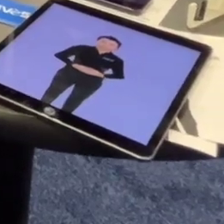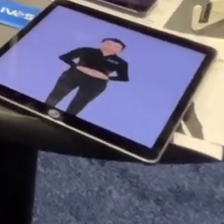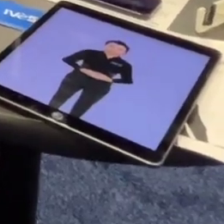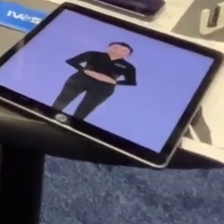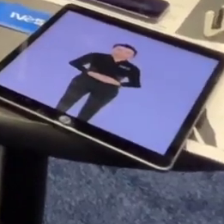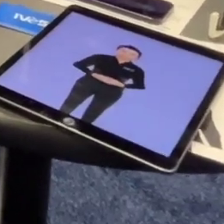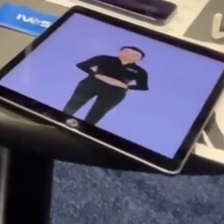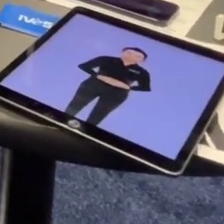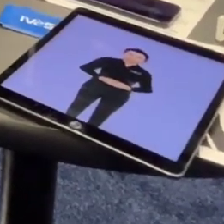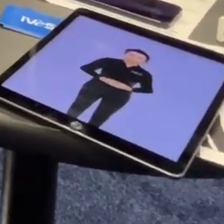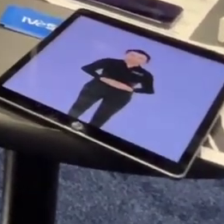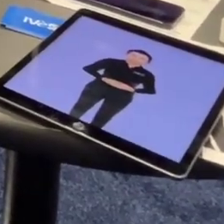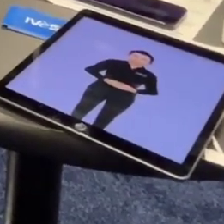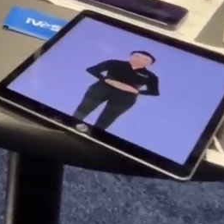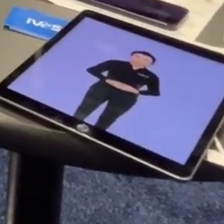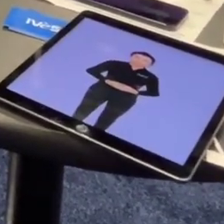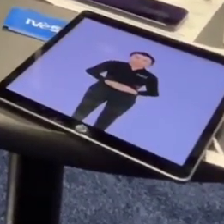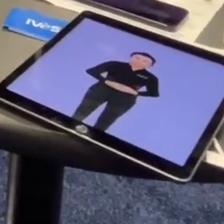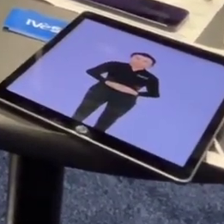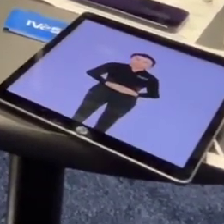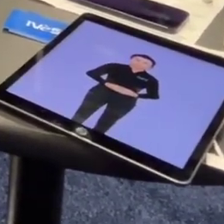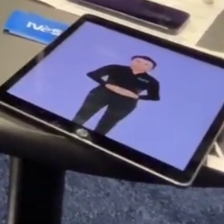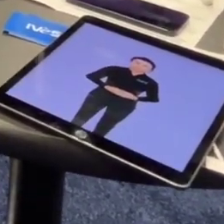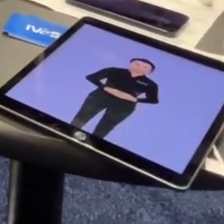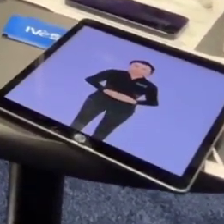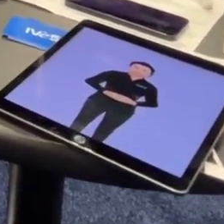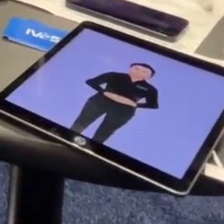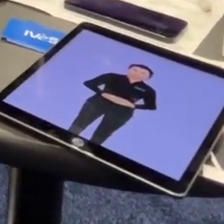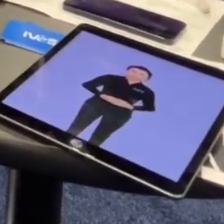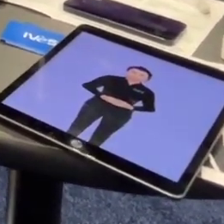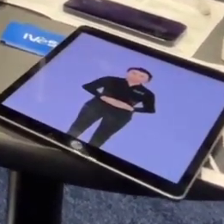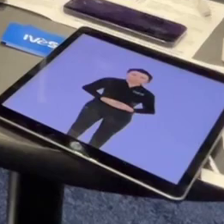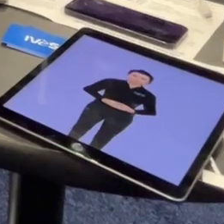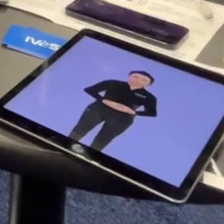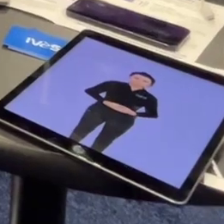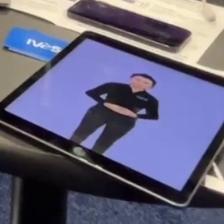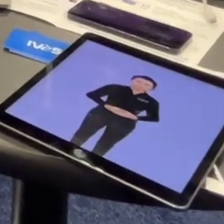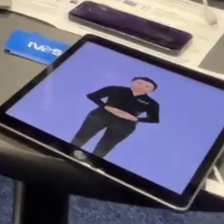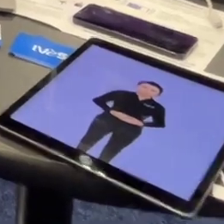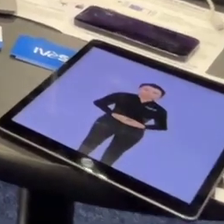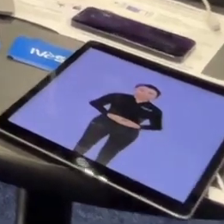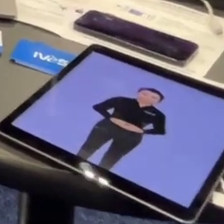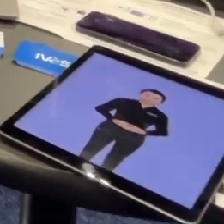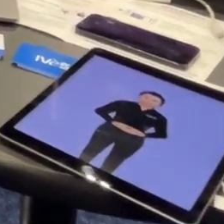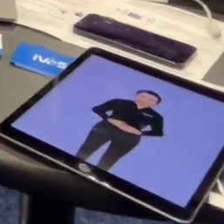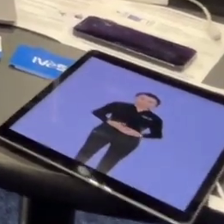to make a specific dialogue and specific scenario in order to bring accessibility to deaf people. Thank you. Thank you.